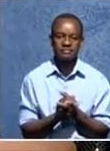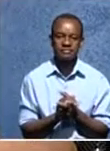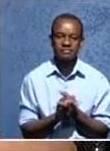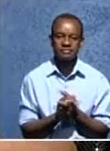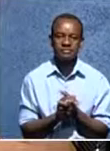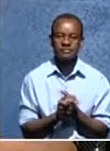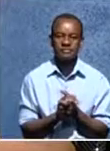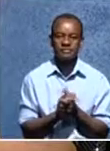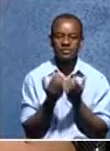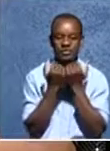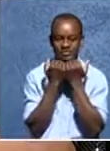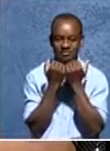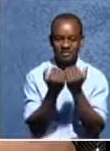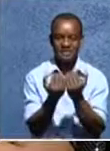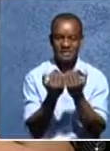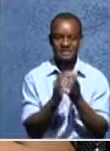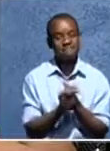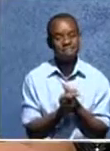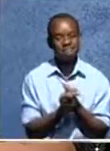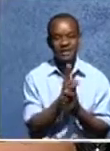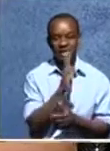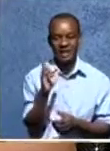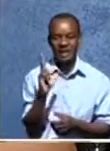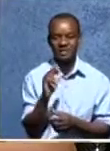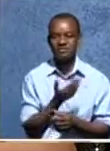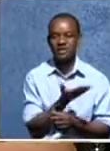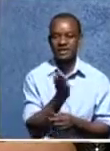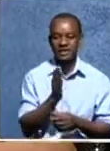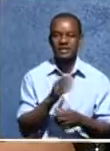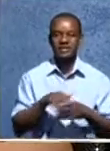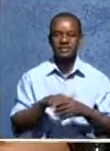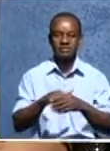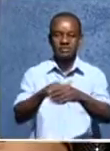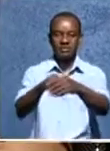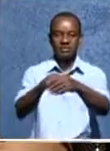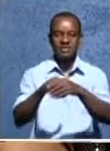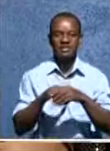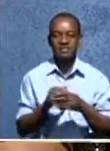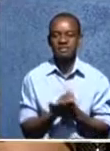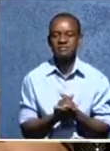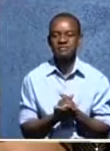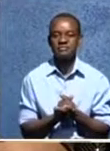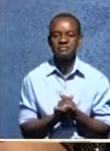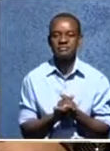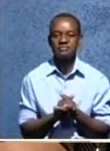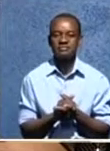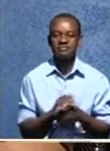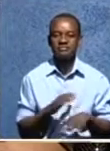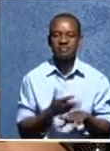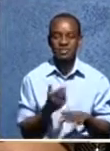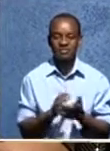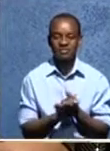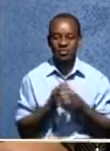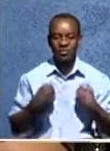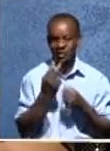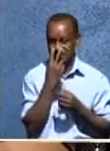demand for travel within the borders of Namibia by Namibians. So for Ondangwa, for example, we've seen a 22% increase year on